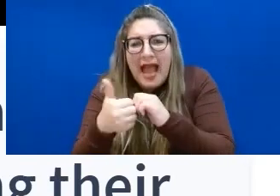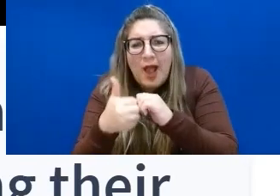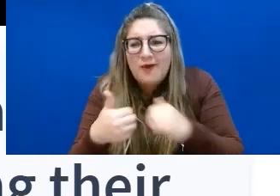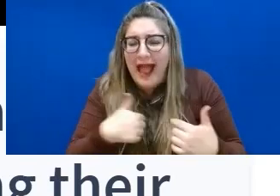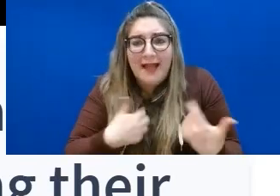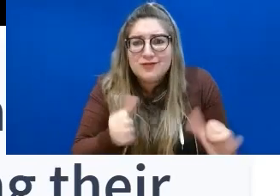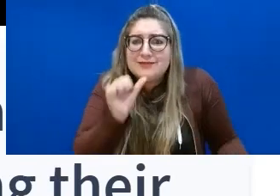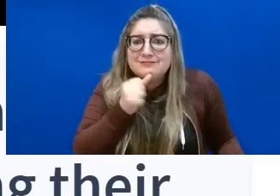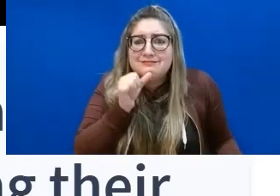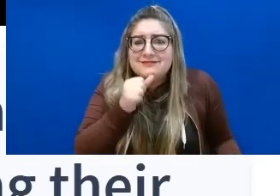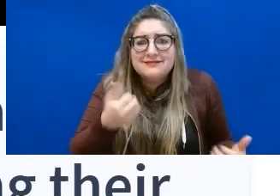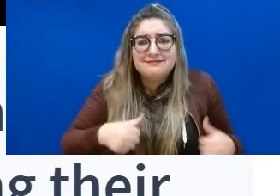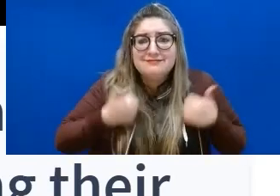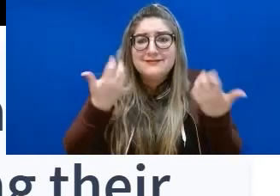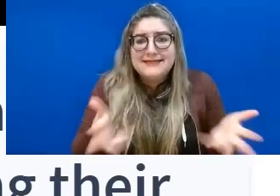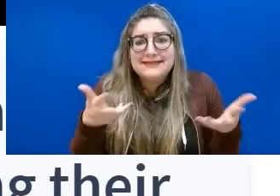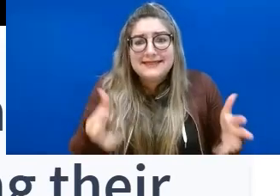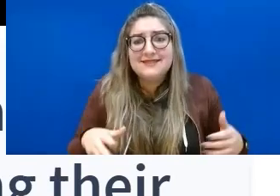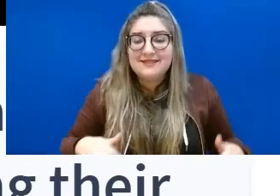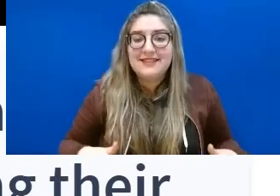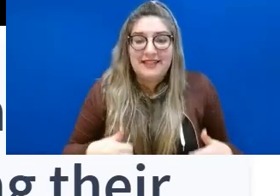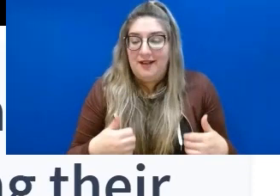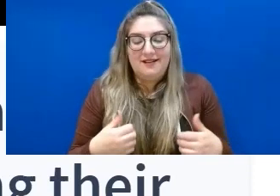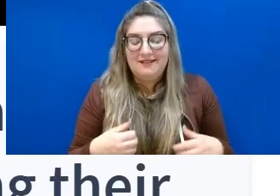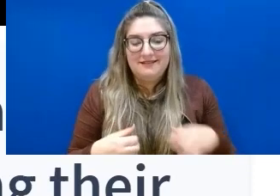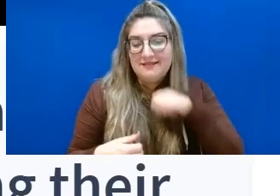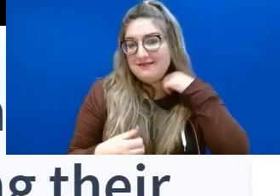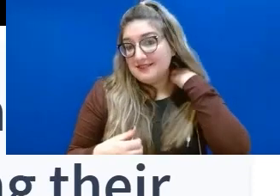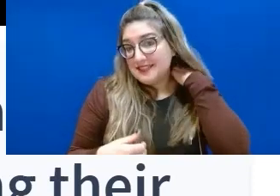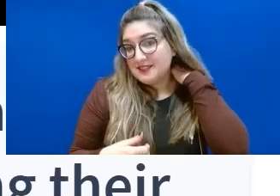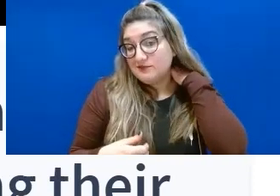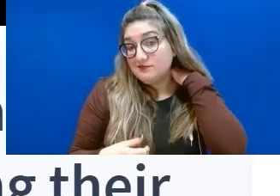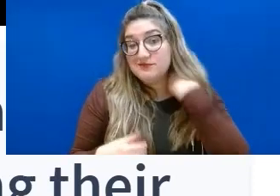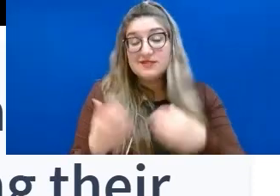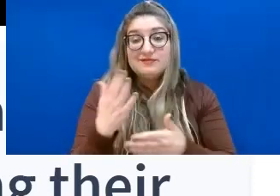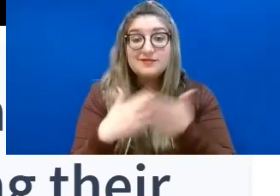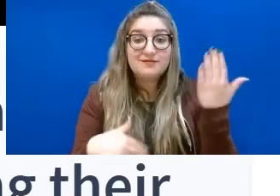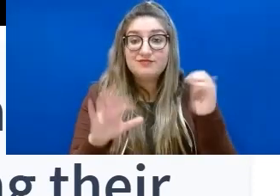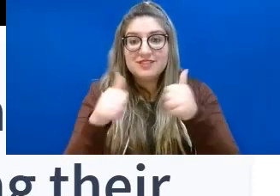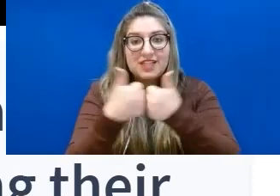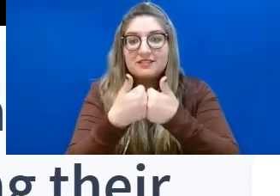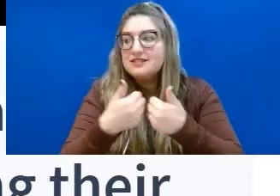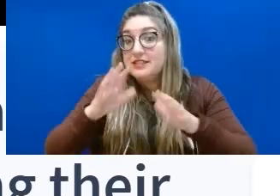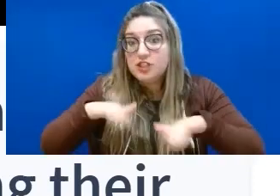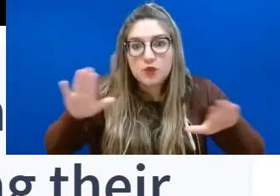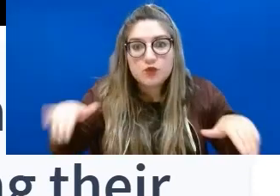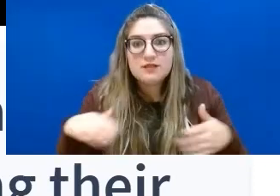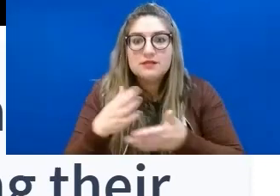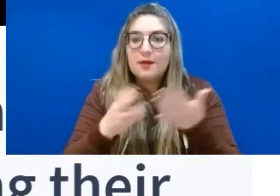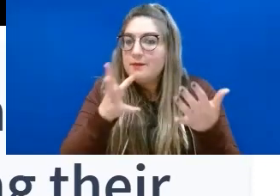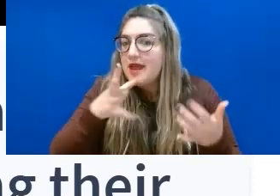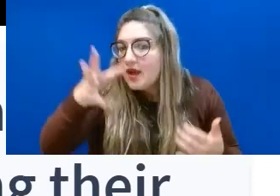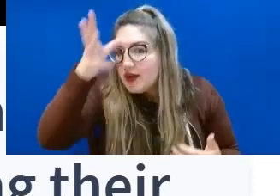taking care of, it may be siblings, it may be children, it may be parents. And so a lot of times we're sitting down and saying,